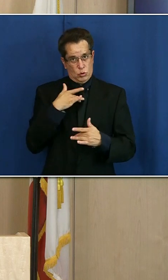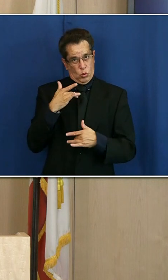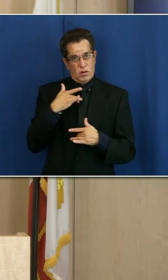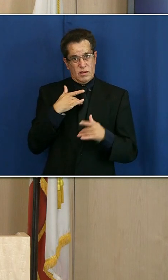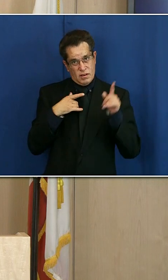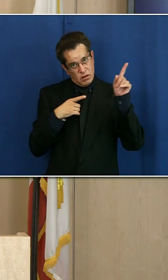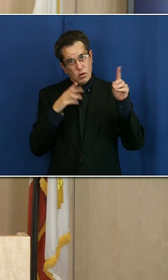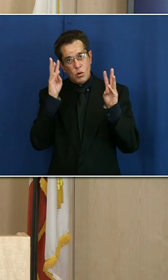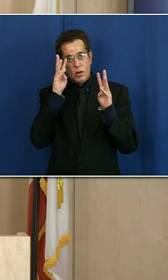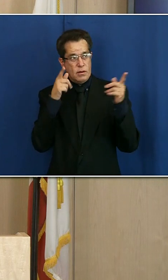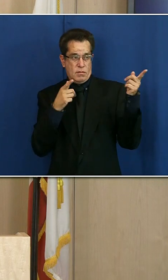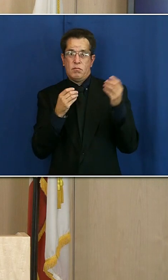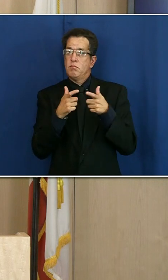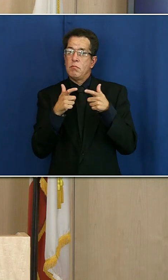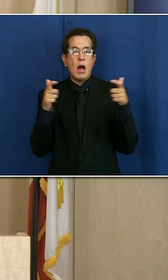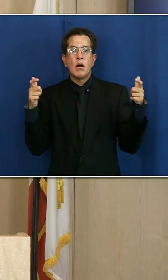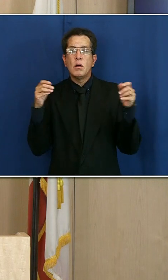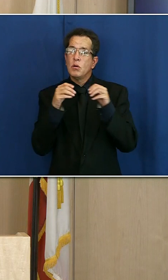this thing is growing